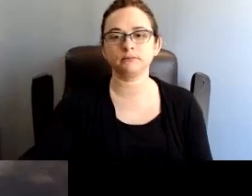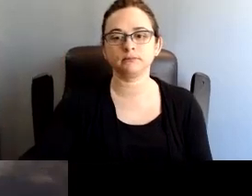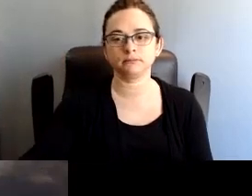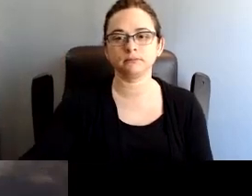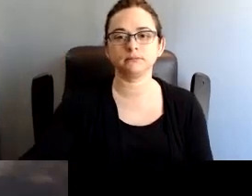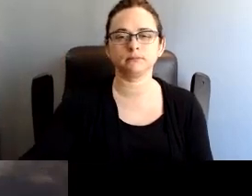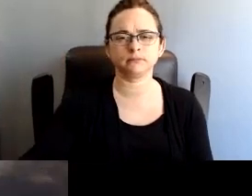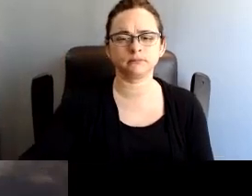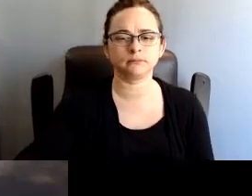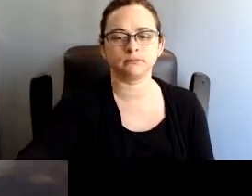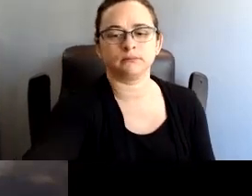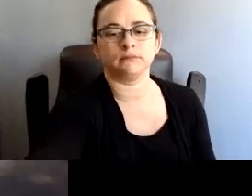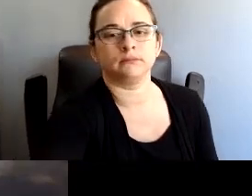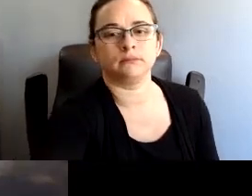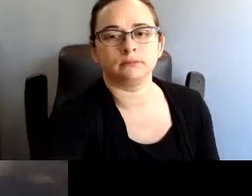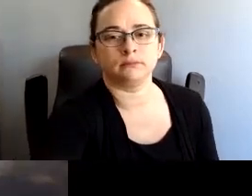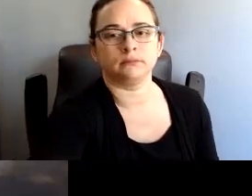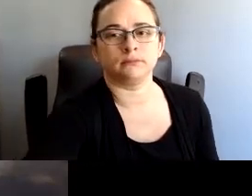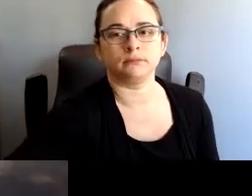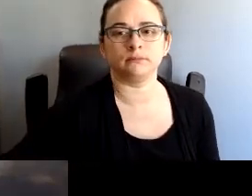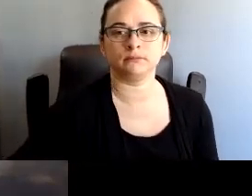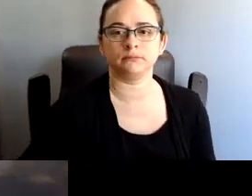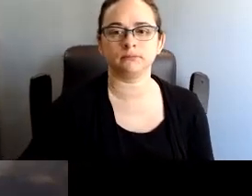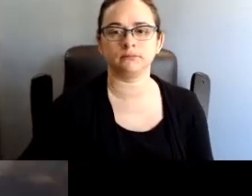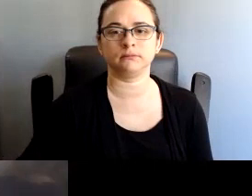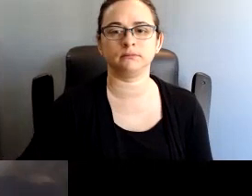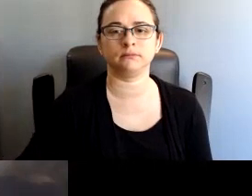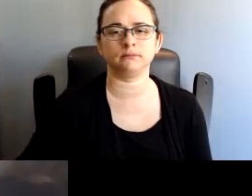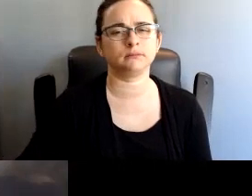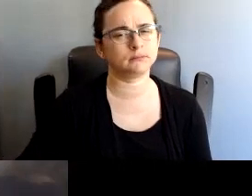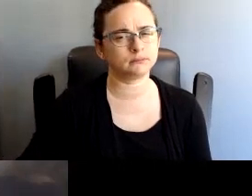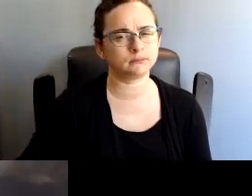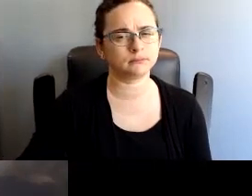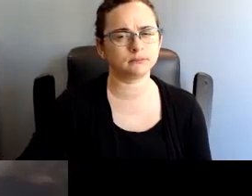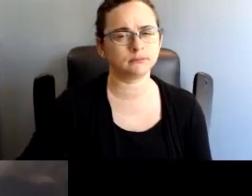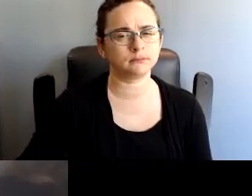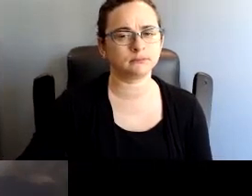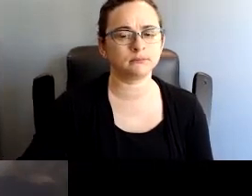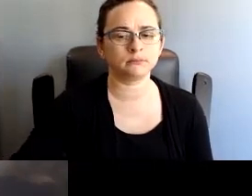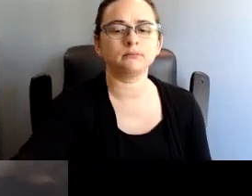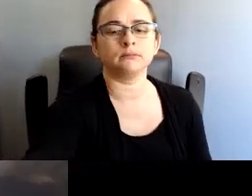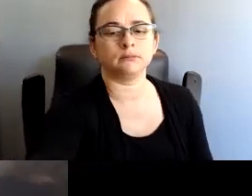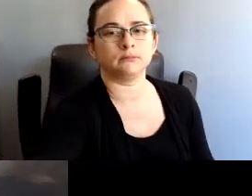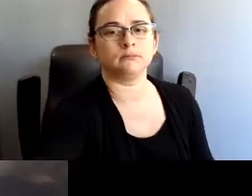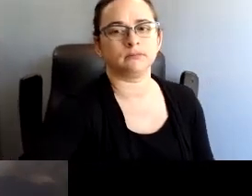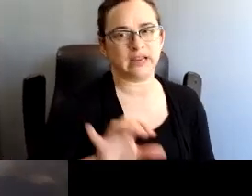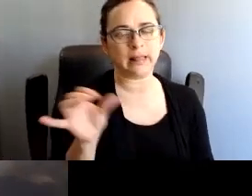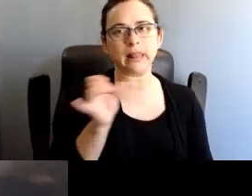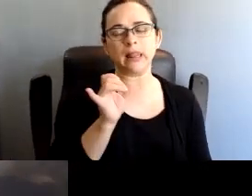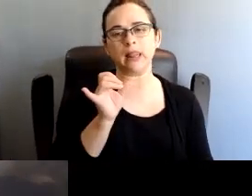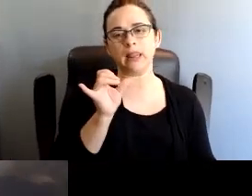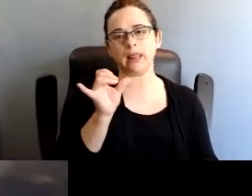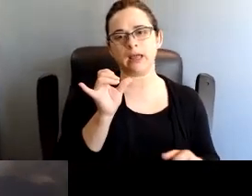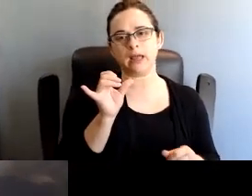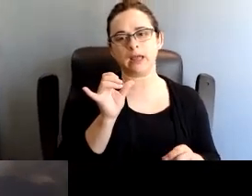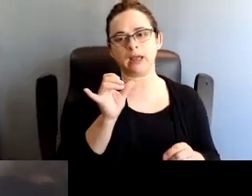hub as well. So hopefully on the website, it'll be housed in the welcome center, possibly. But again, like I said, for the people that